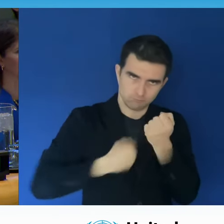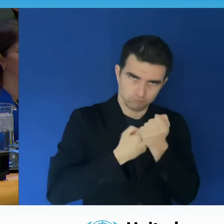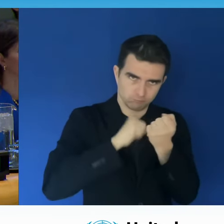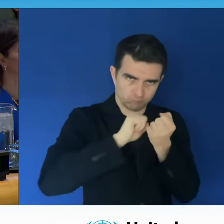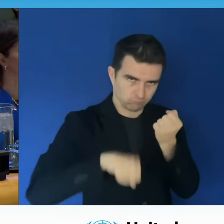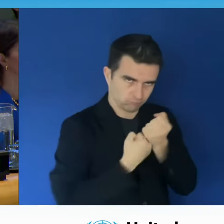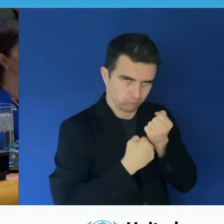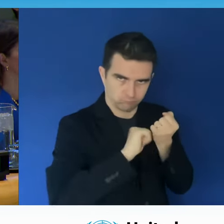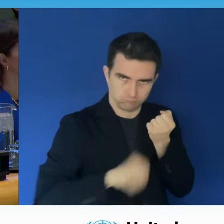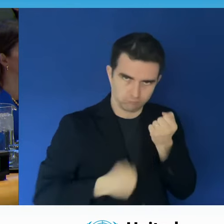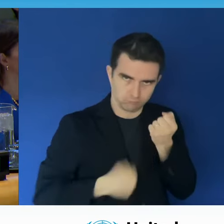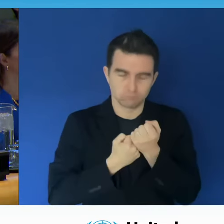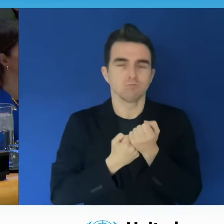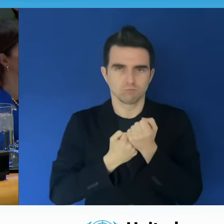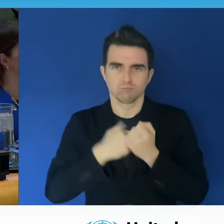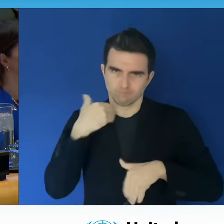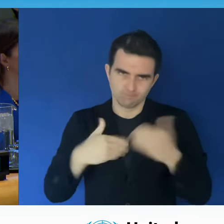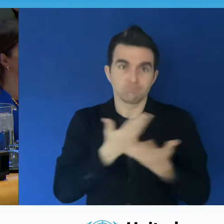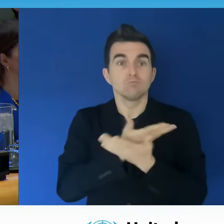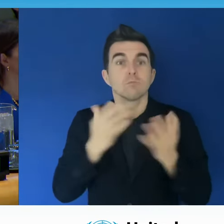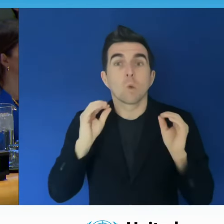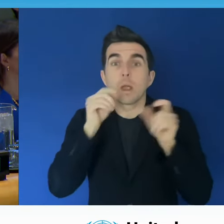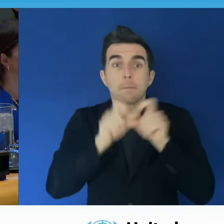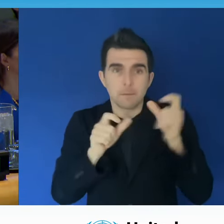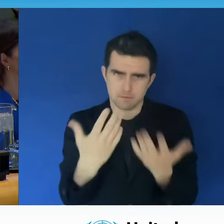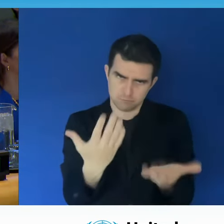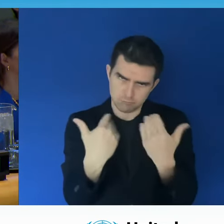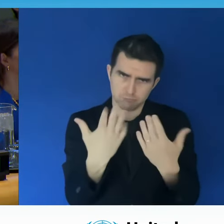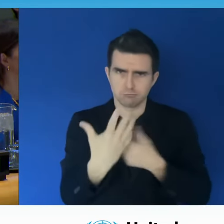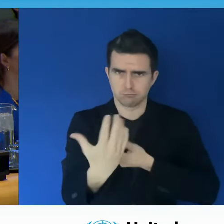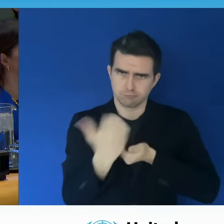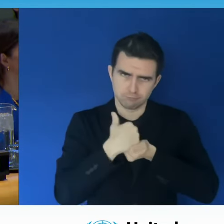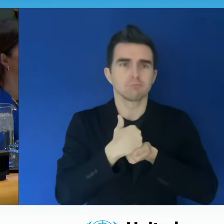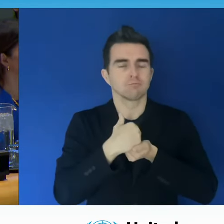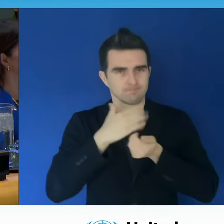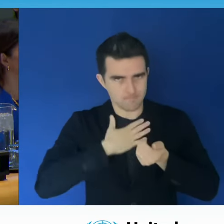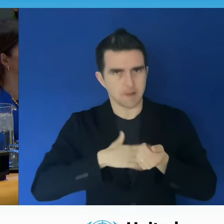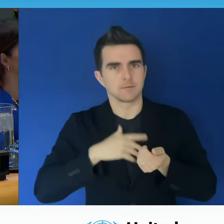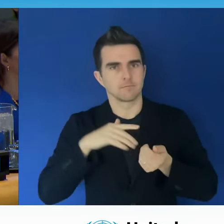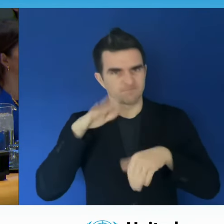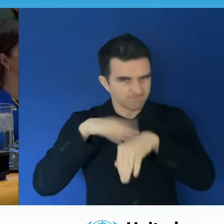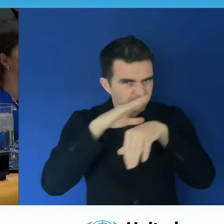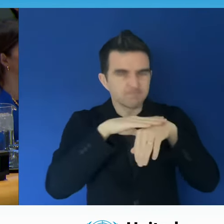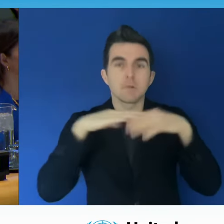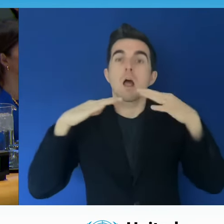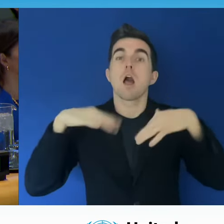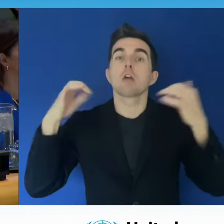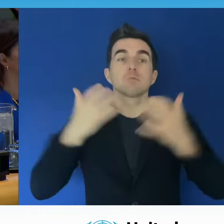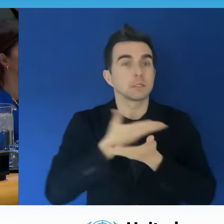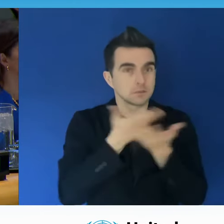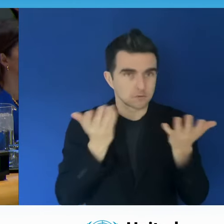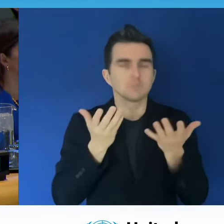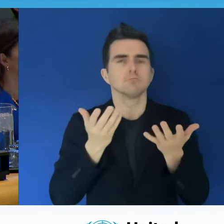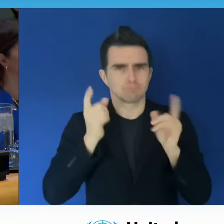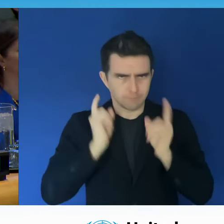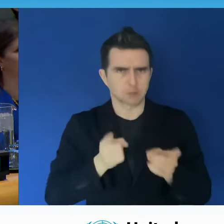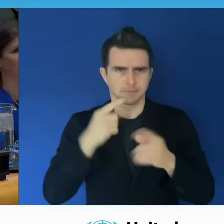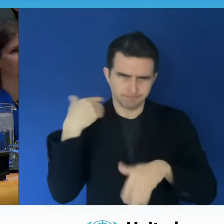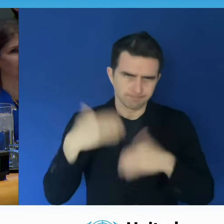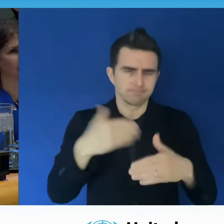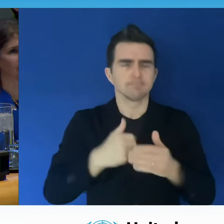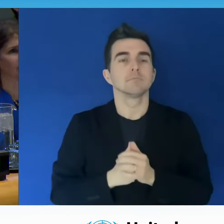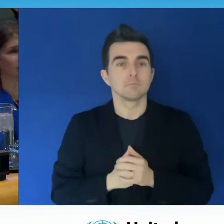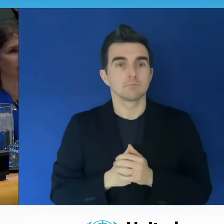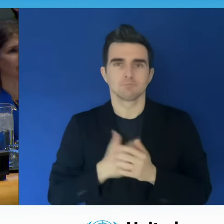launching today. Take on the Act Now challenge and share it with your networks to show leaders how many of us